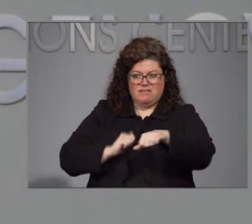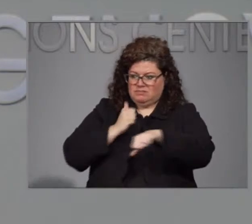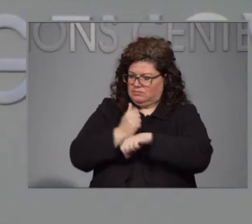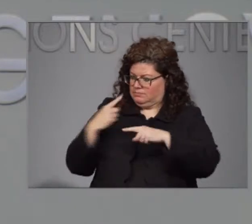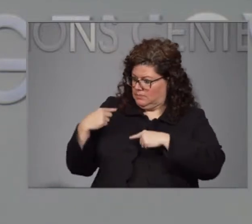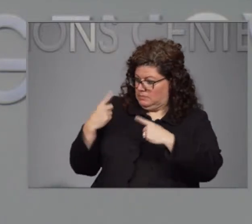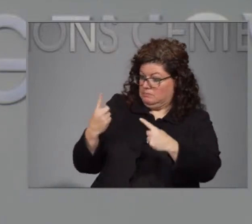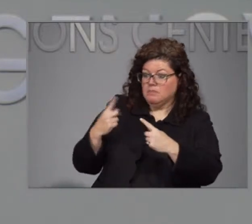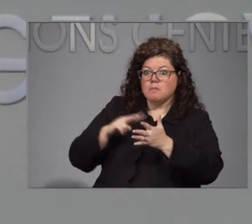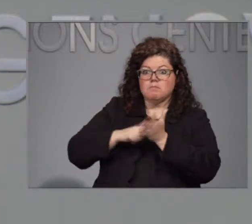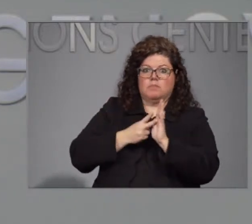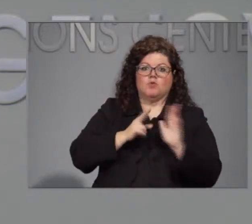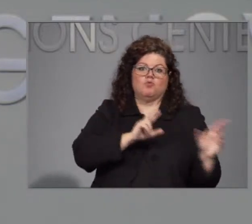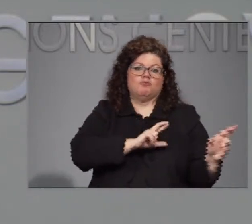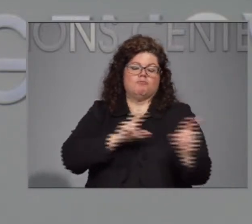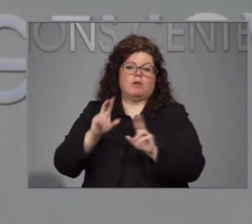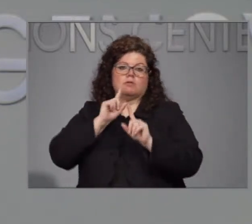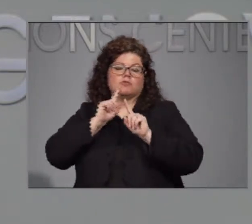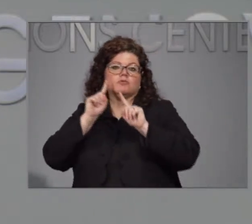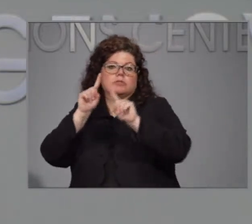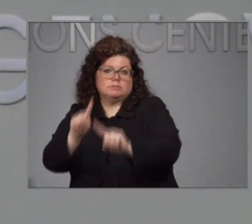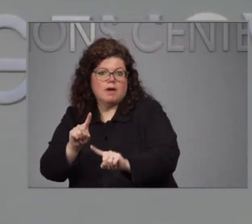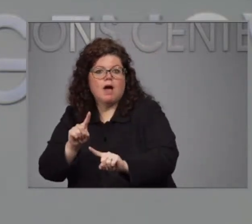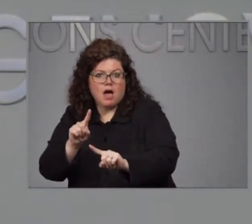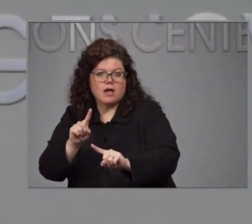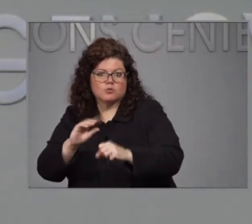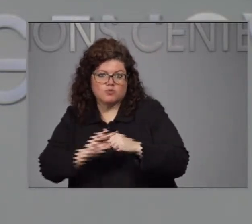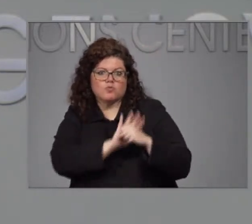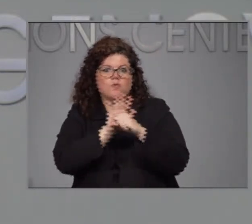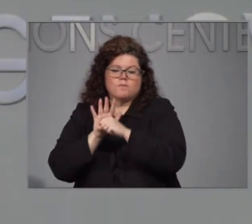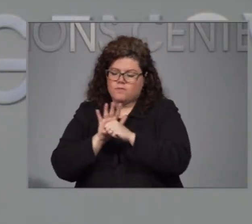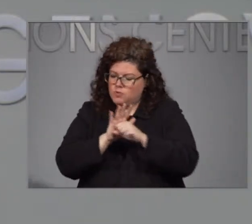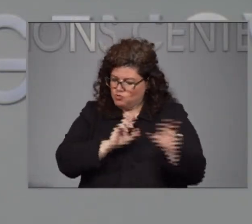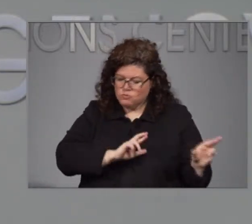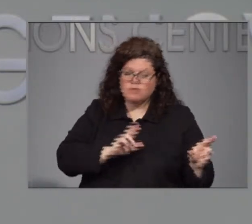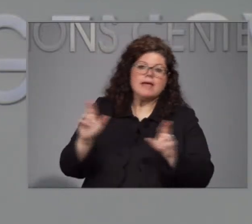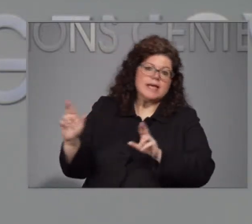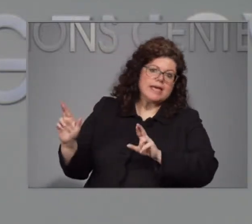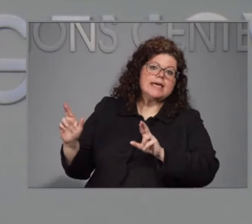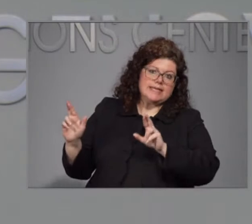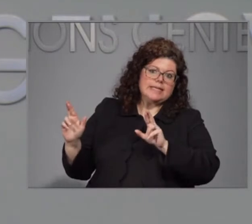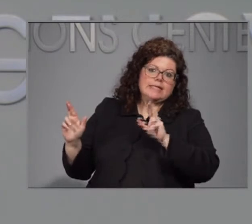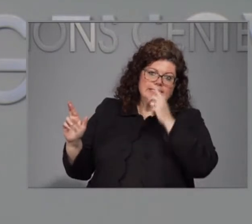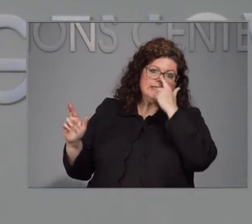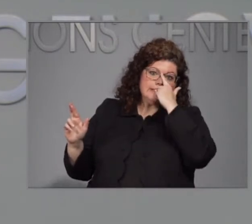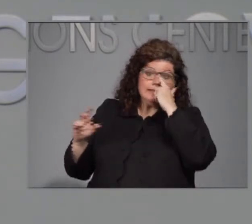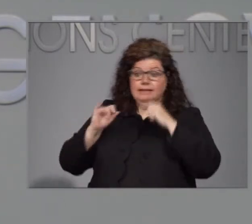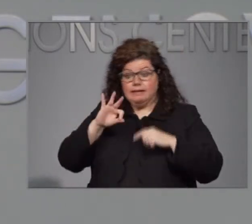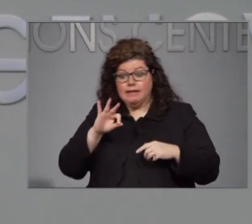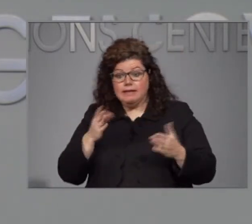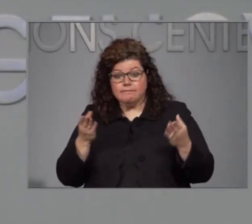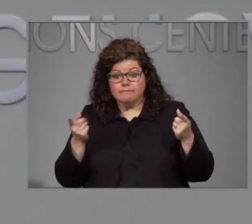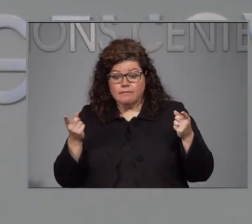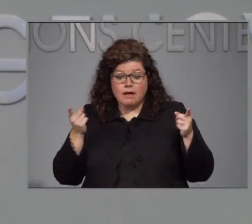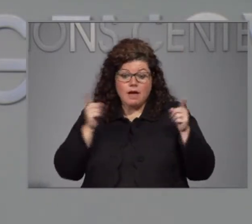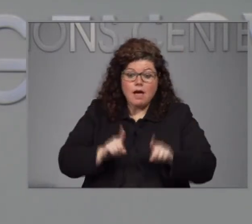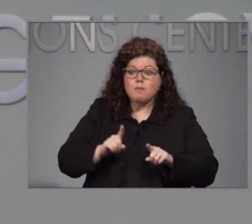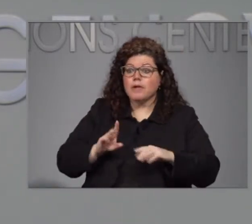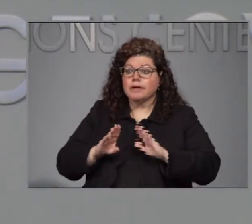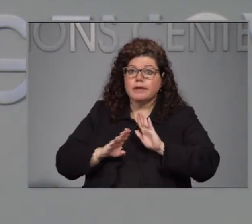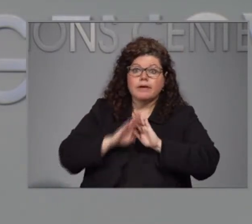that capability so that we'd be in the best position to be able to responsibly ease